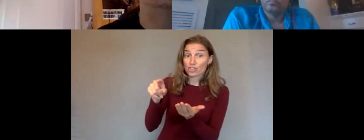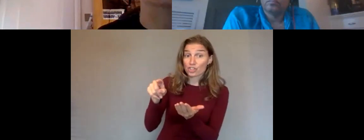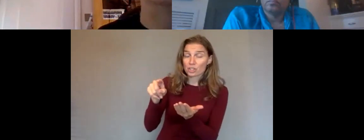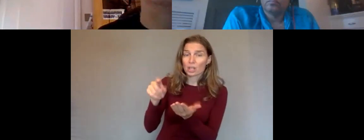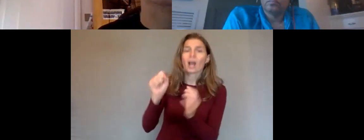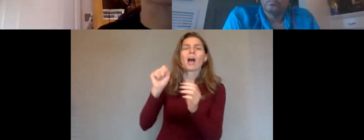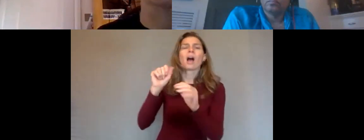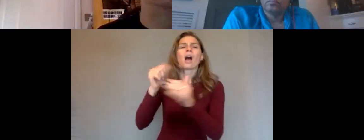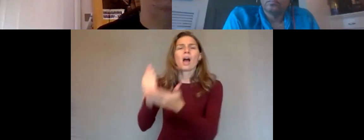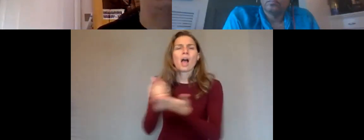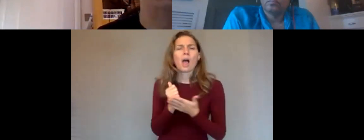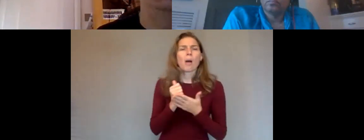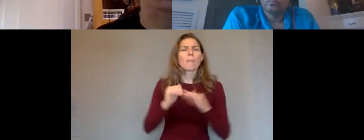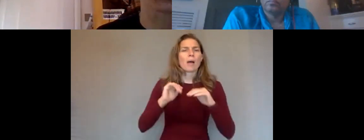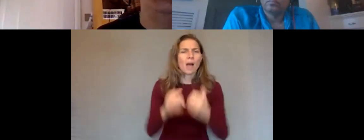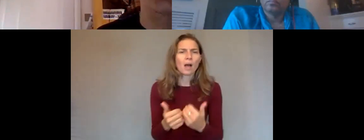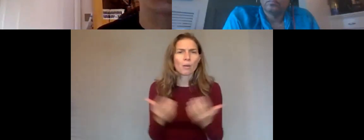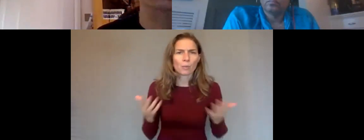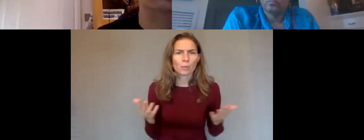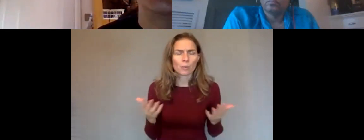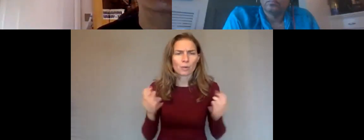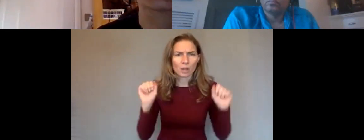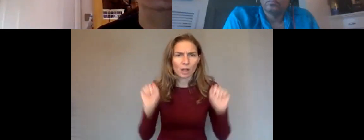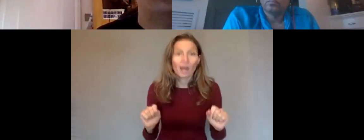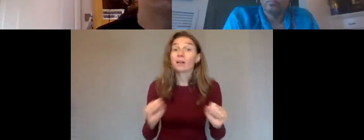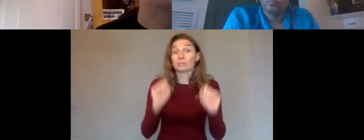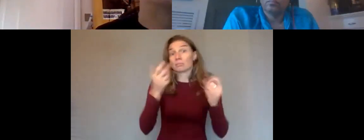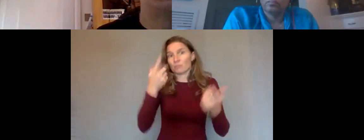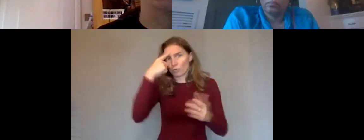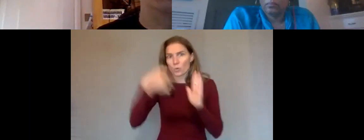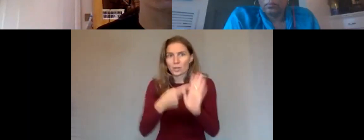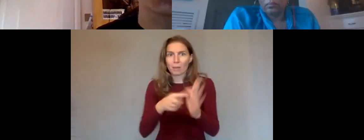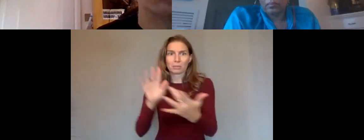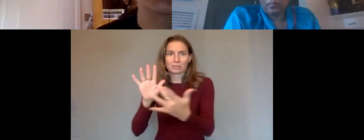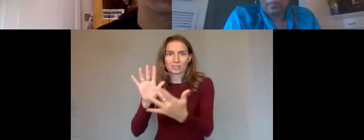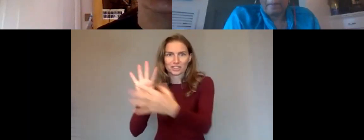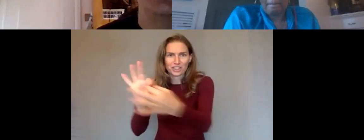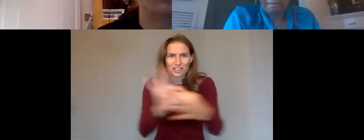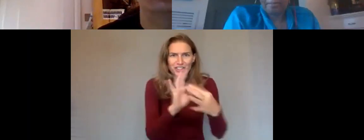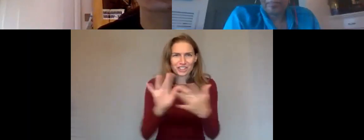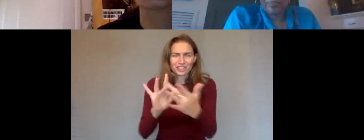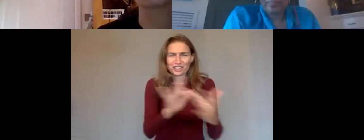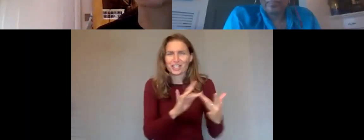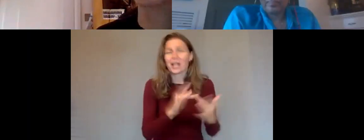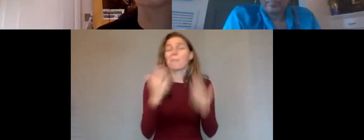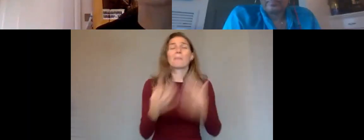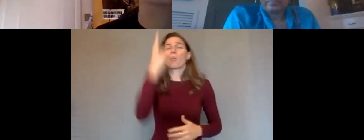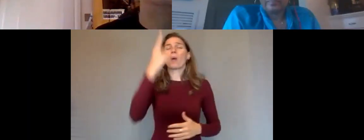response. Not least keeping in touch. In fact, you just have to do a simple thought experiment, I guess.